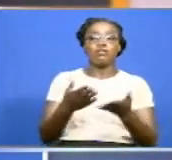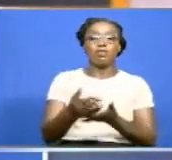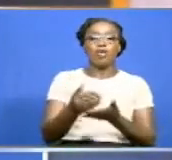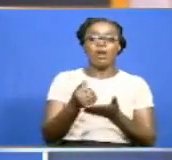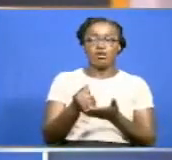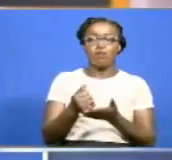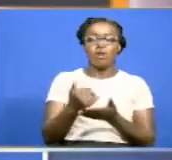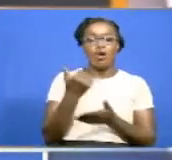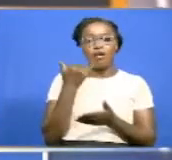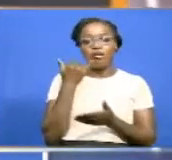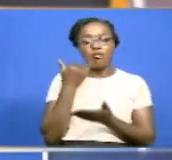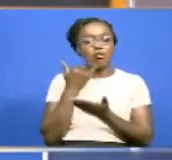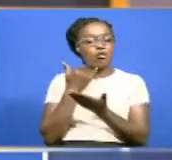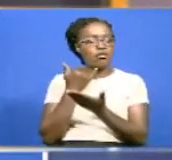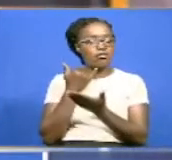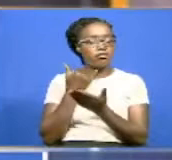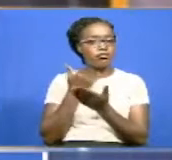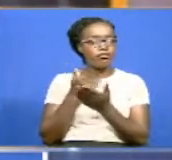phone number is